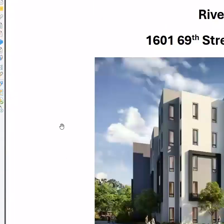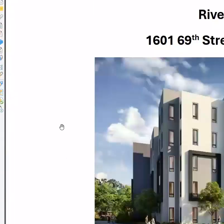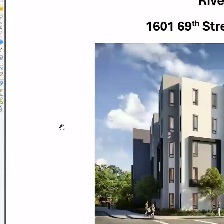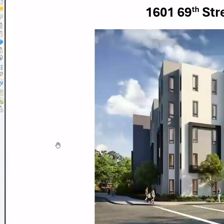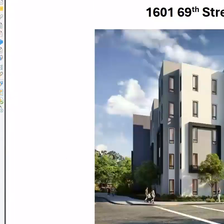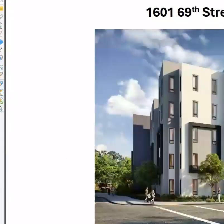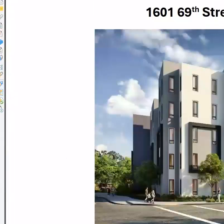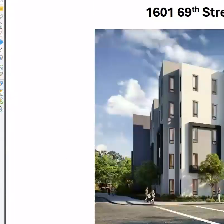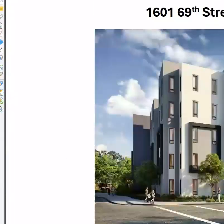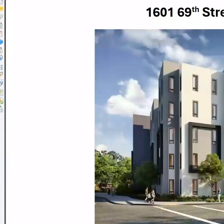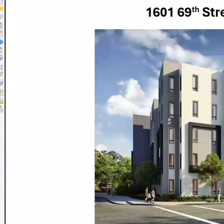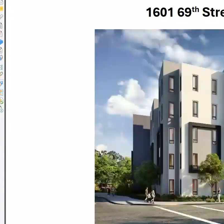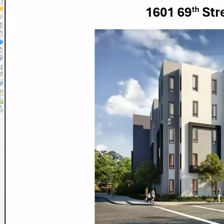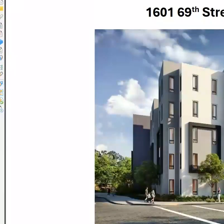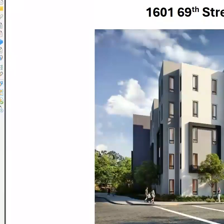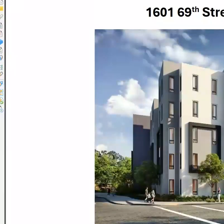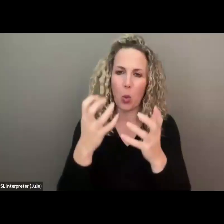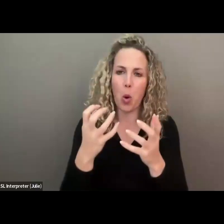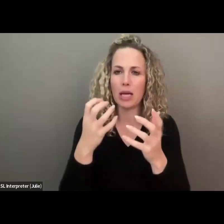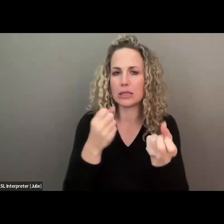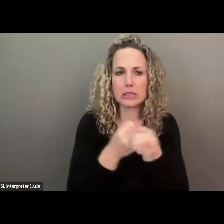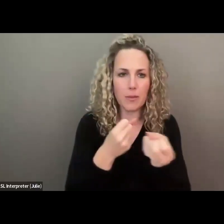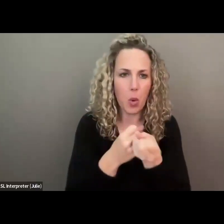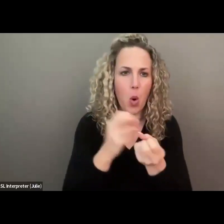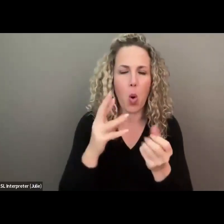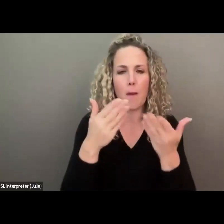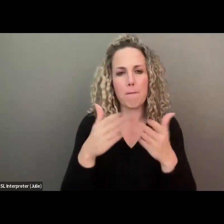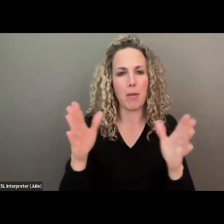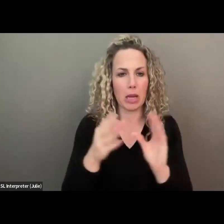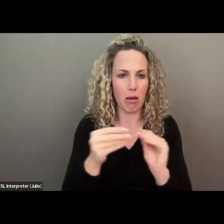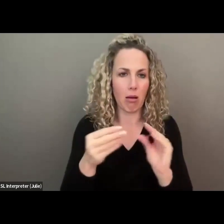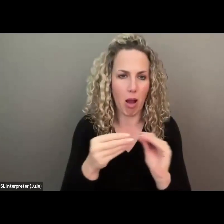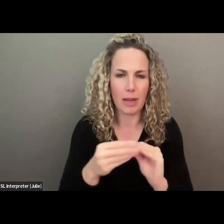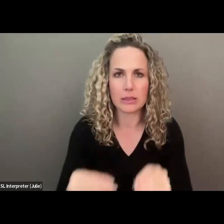attending and wants to give their support or a public comment.